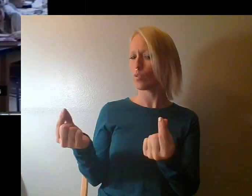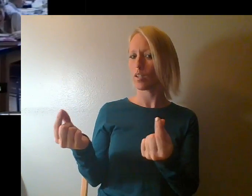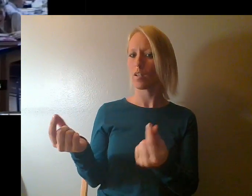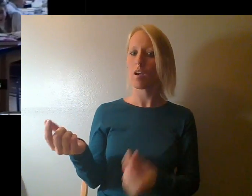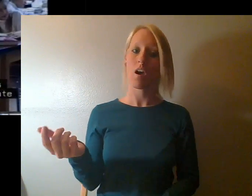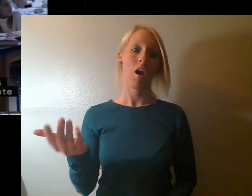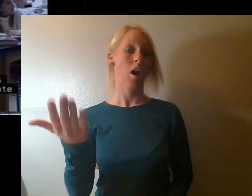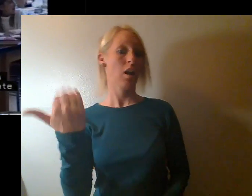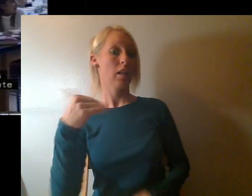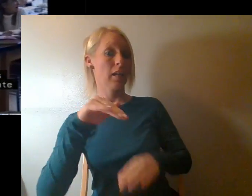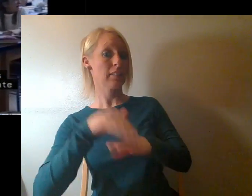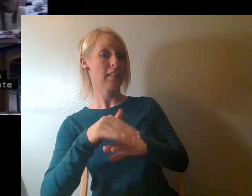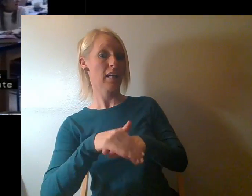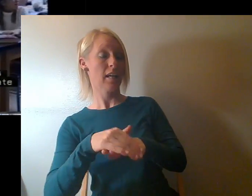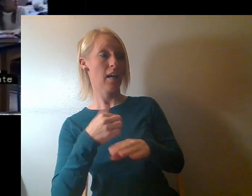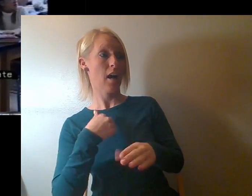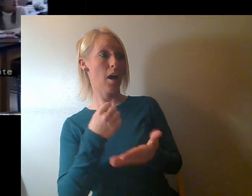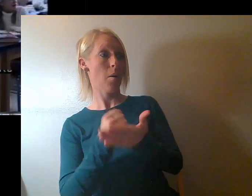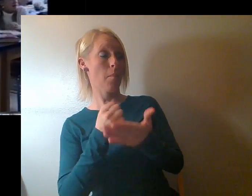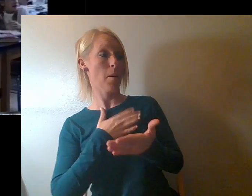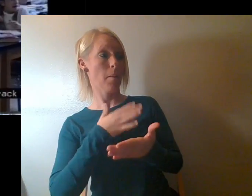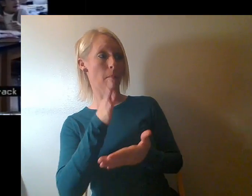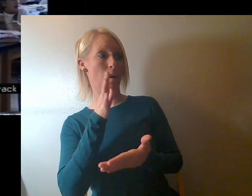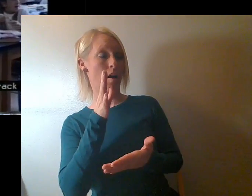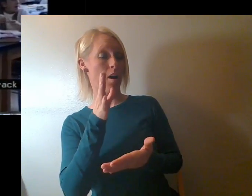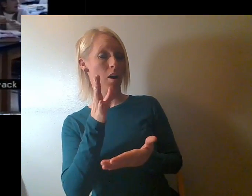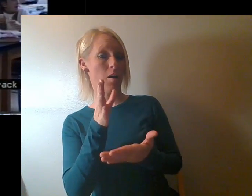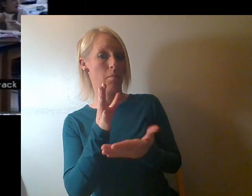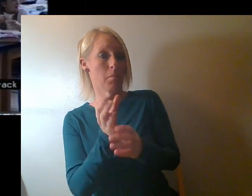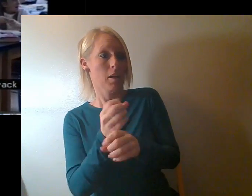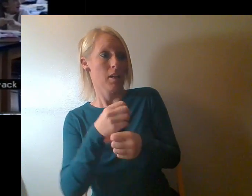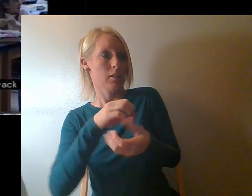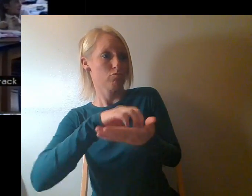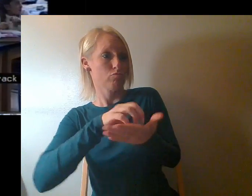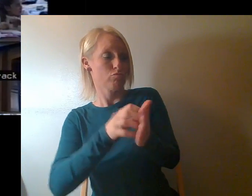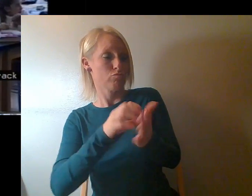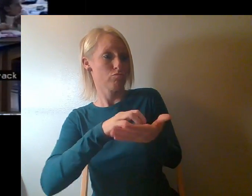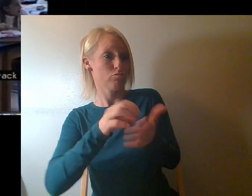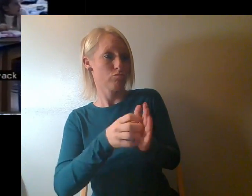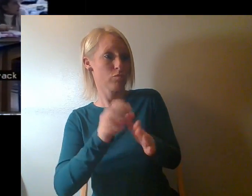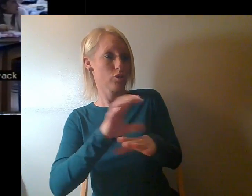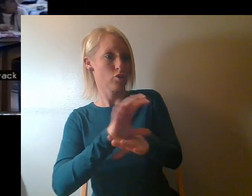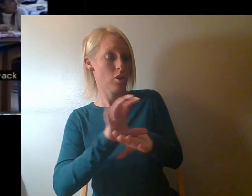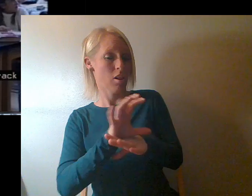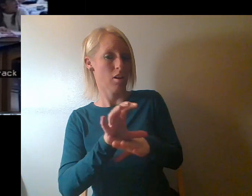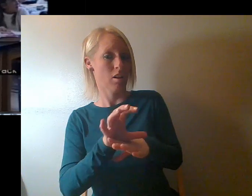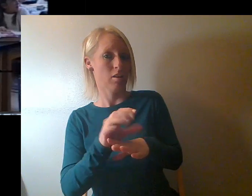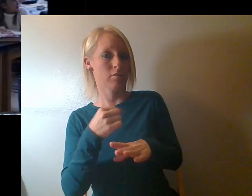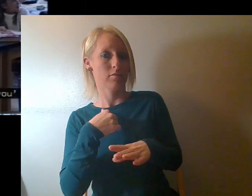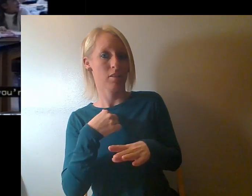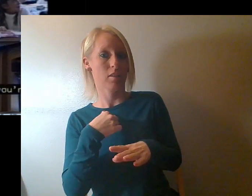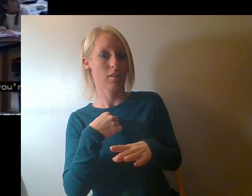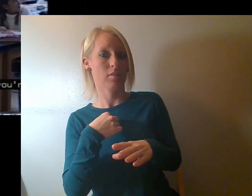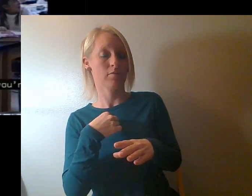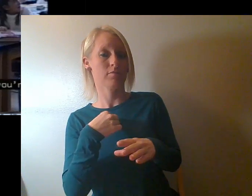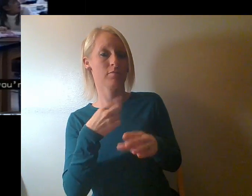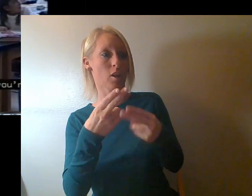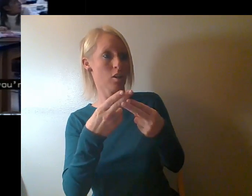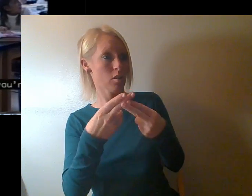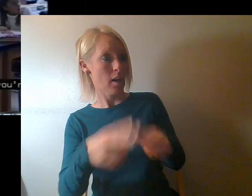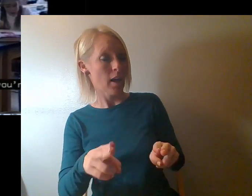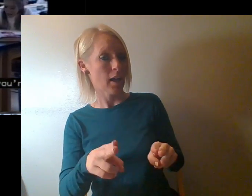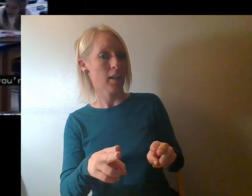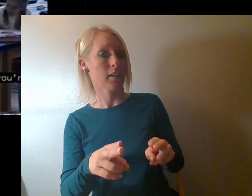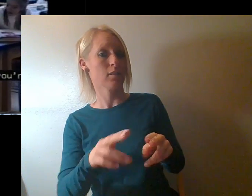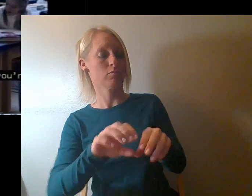my mother make chocolate chip cookies. Yeah? And I was supposed to crack the egg, and I didn't, and you just peel it off. And it Okay, if comes you off. peel it though, you're gonna break